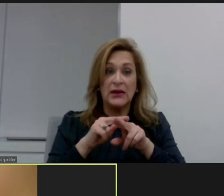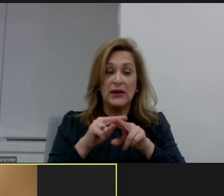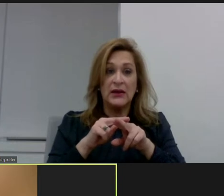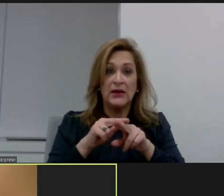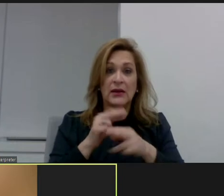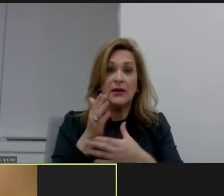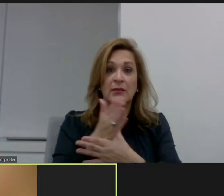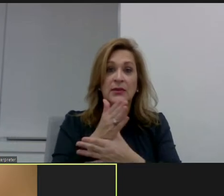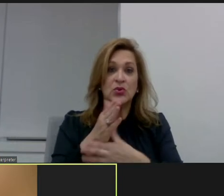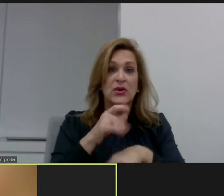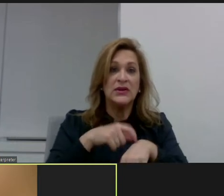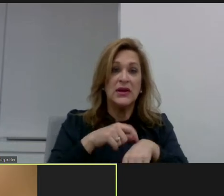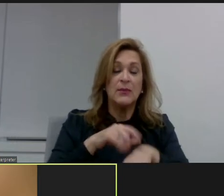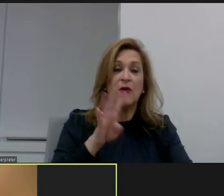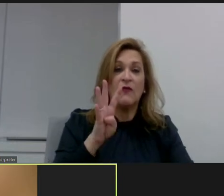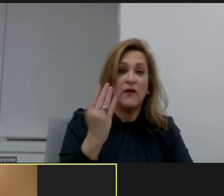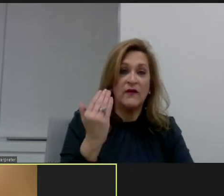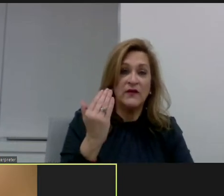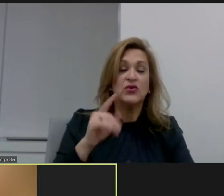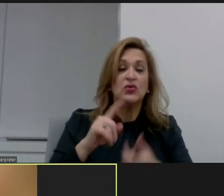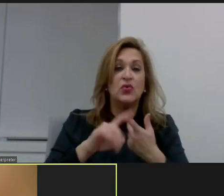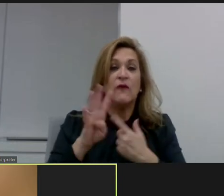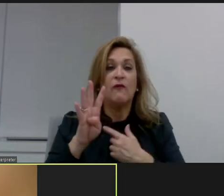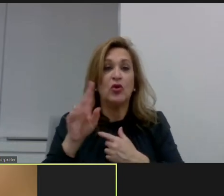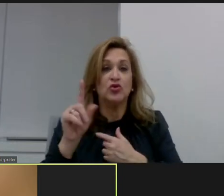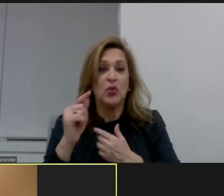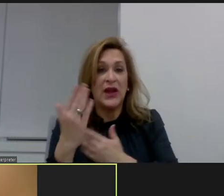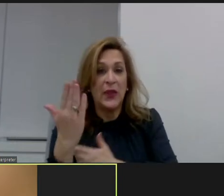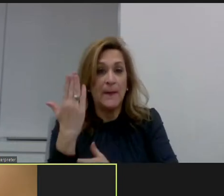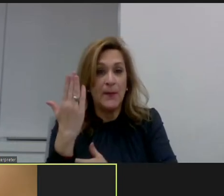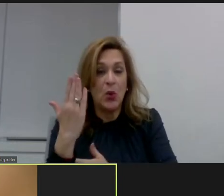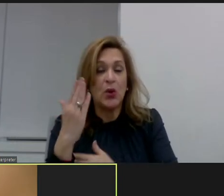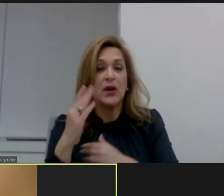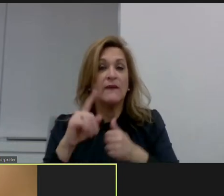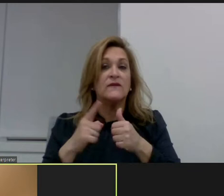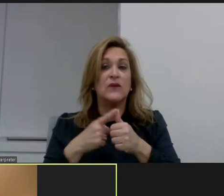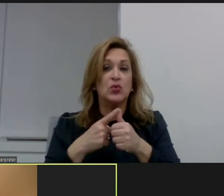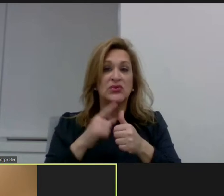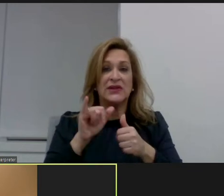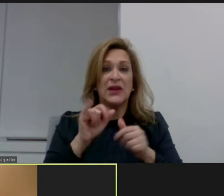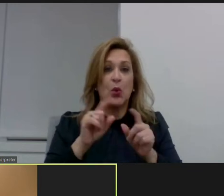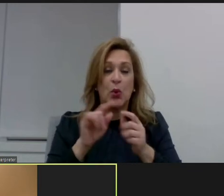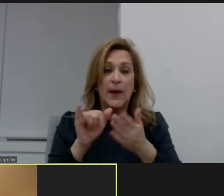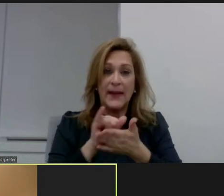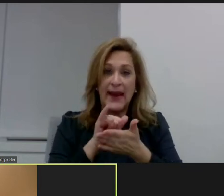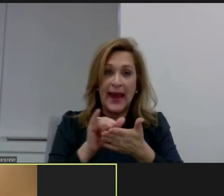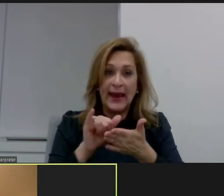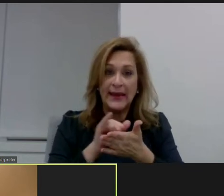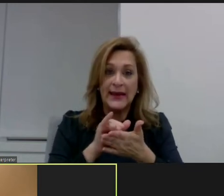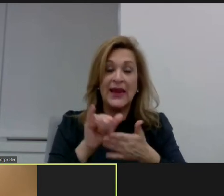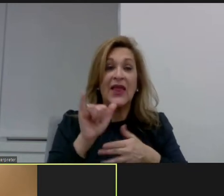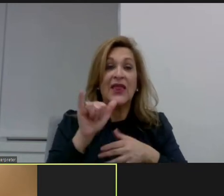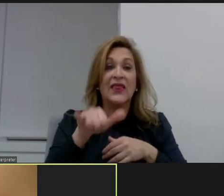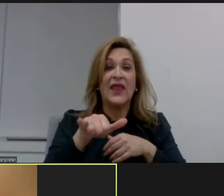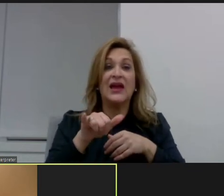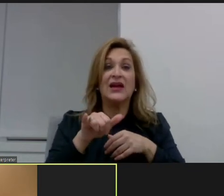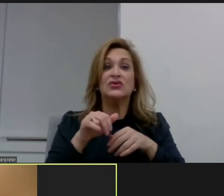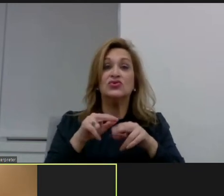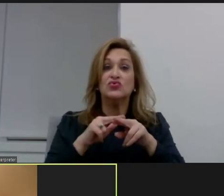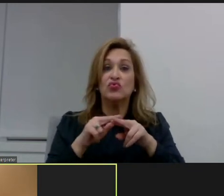between 4:15 to 4:20 in the mornings at First Avenue, that's in Manhattan. And that train,